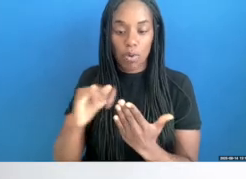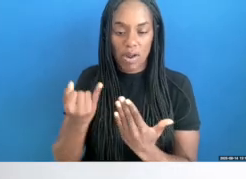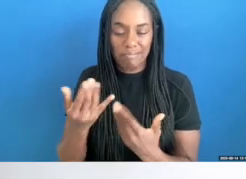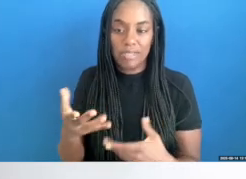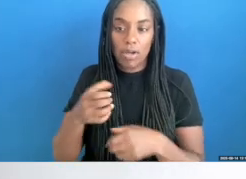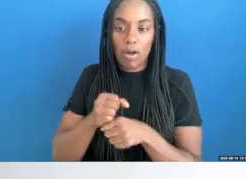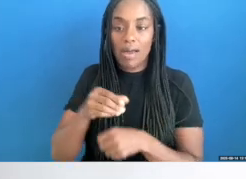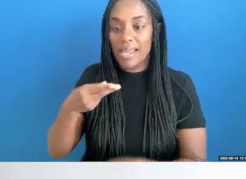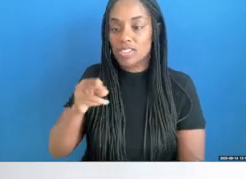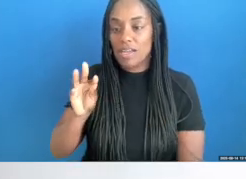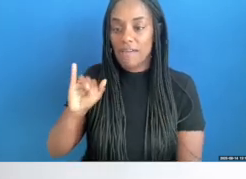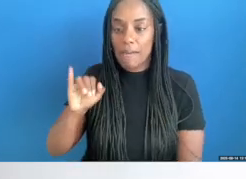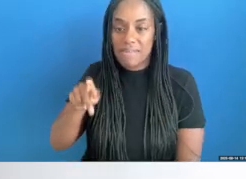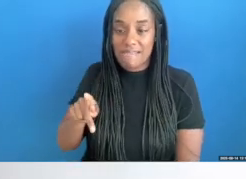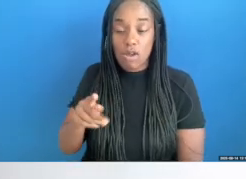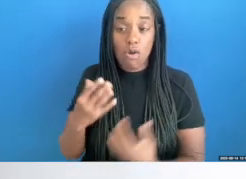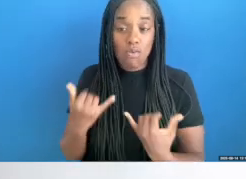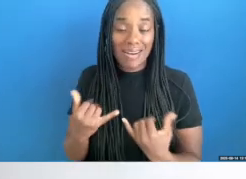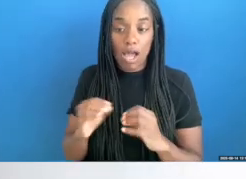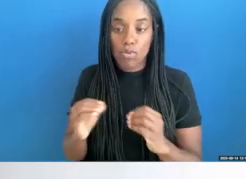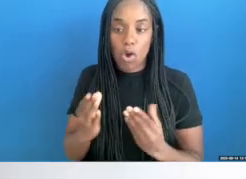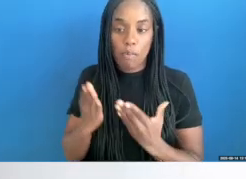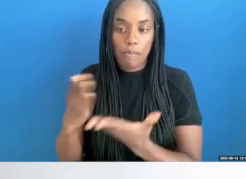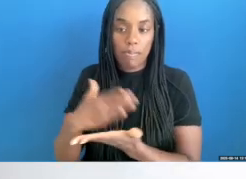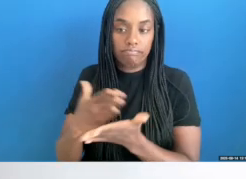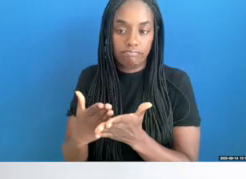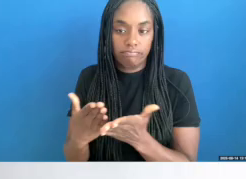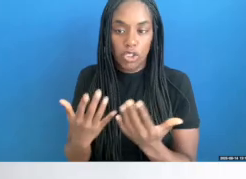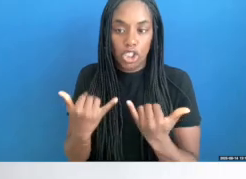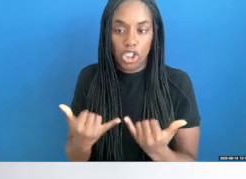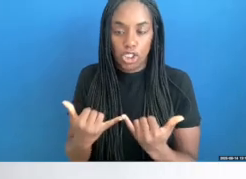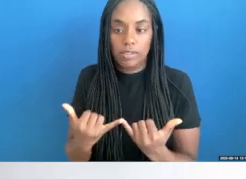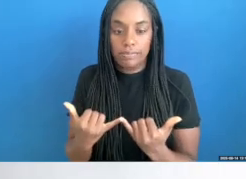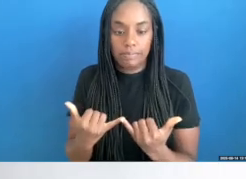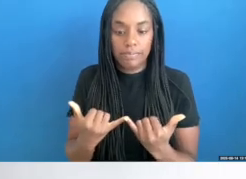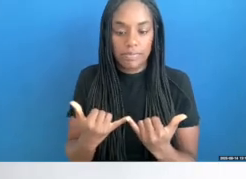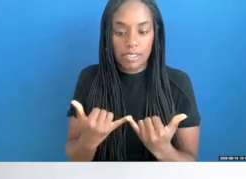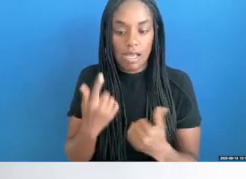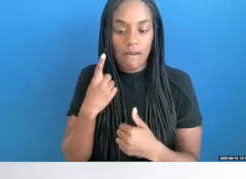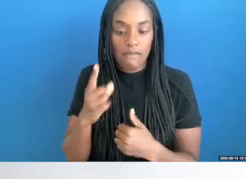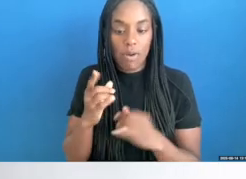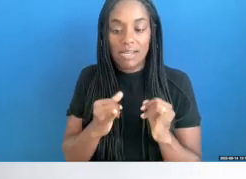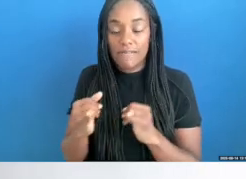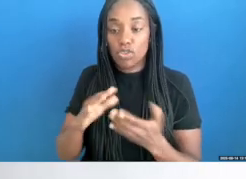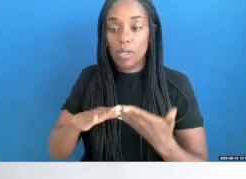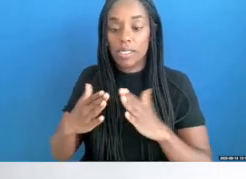There's no proposed funding in the current budget for individual and community mobility incentive